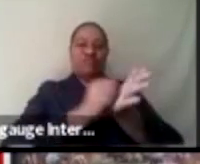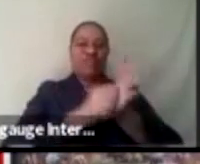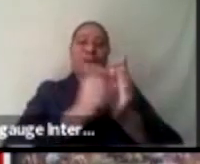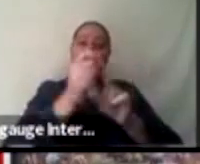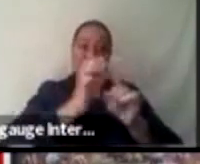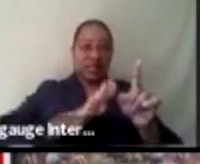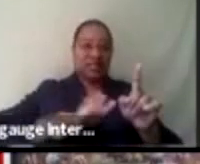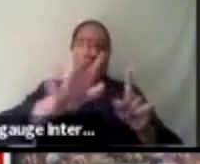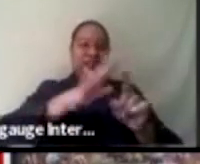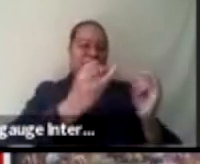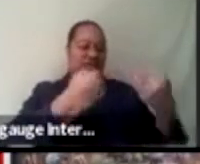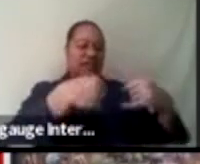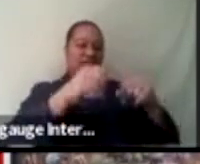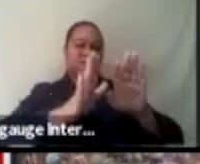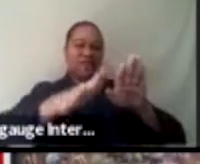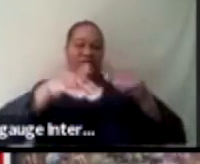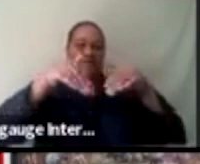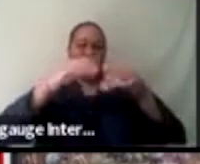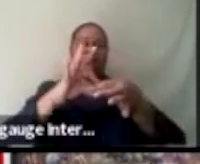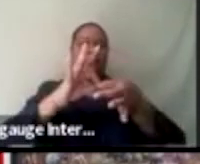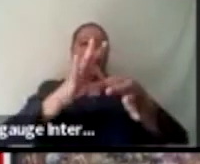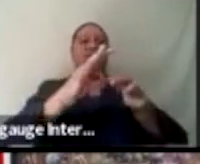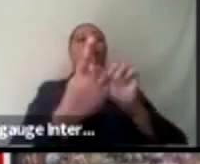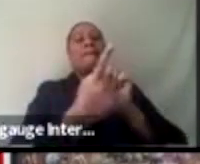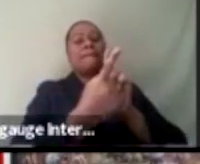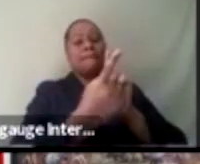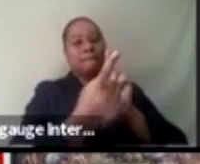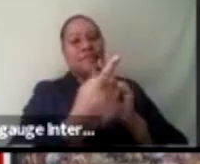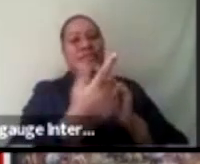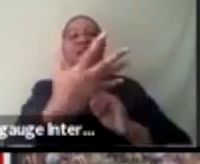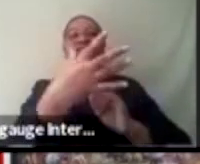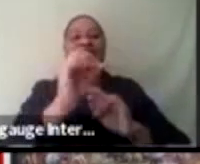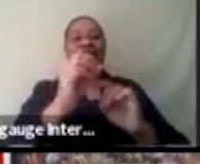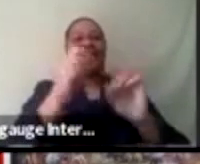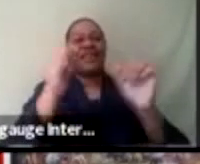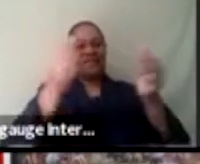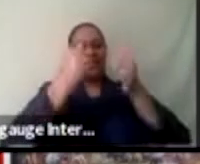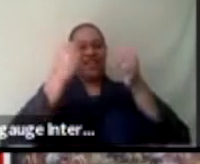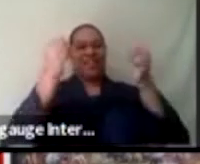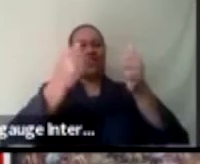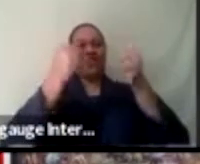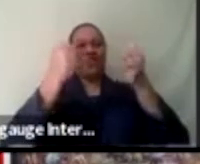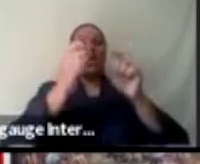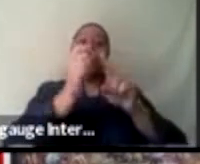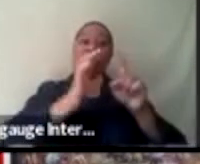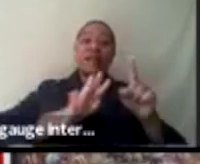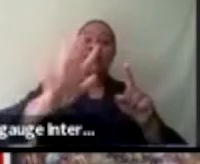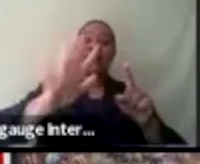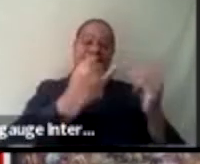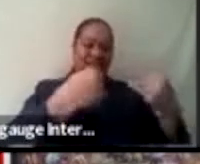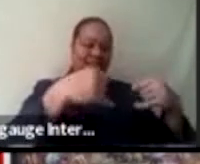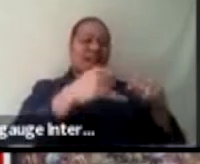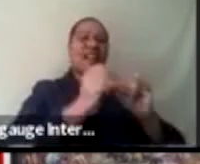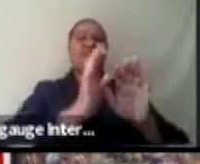Forum and related meetings and mark our 50th anniversary as the Pacific Islands